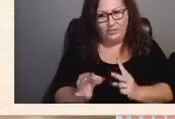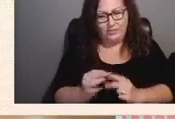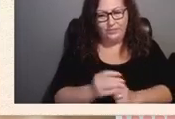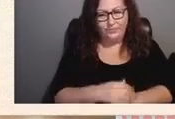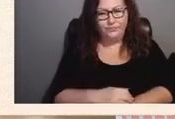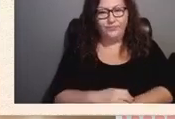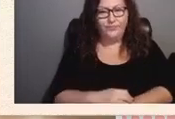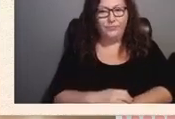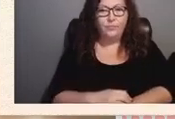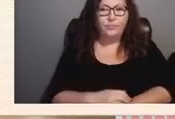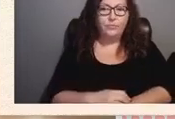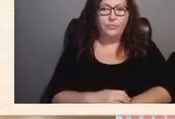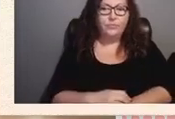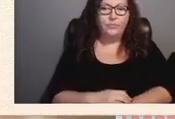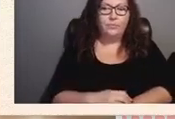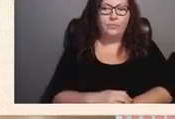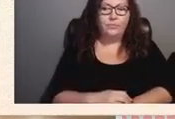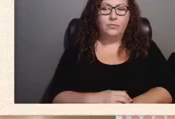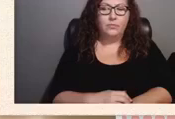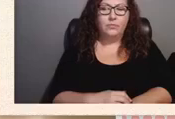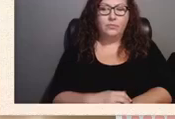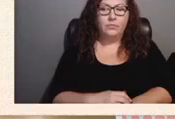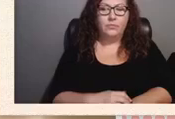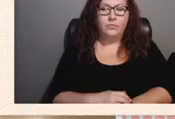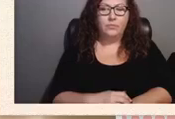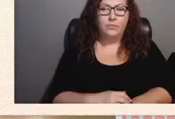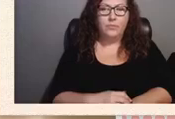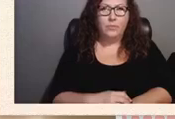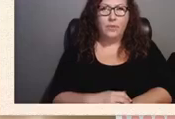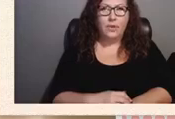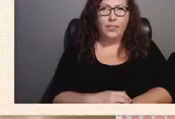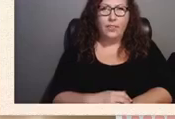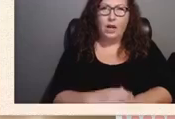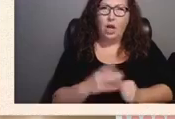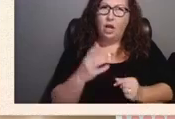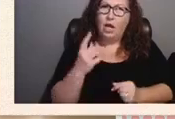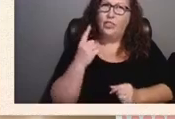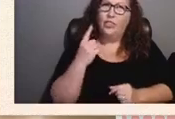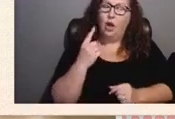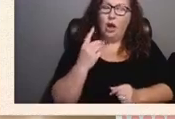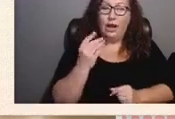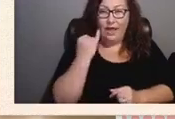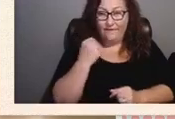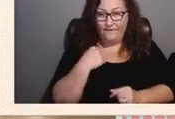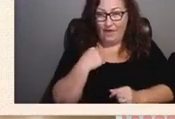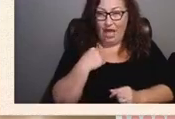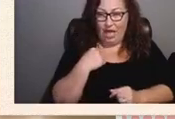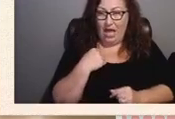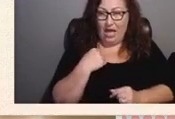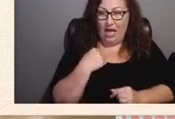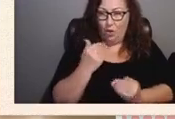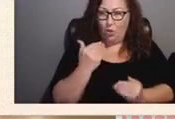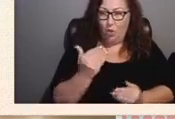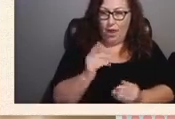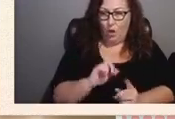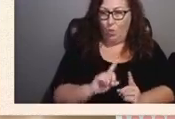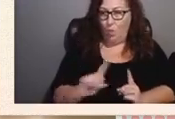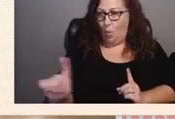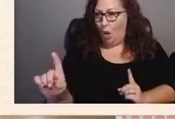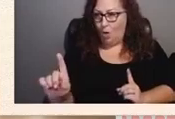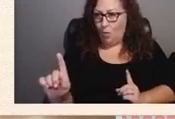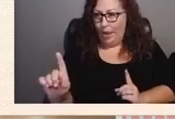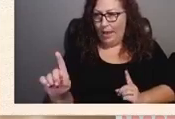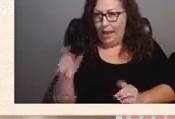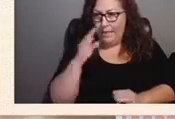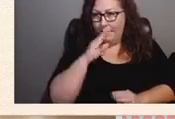And it occurred to me, if I chose to walk away and be silent for the